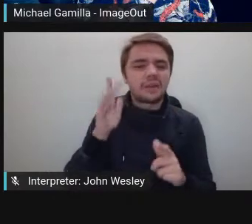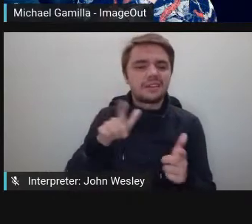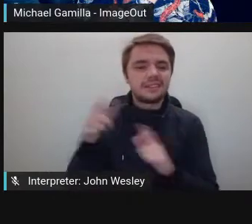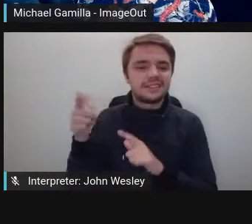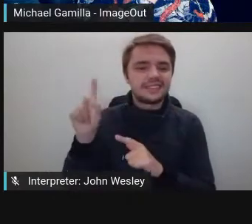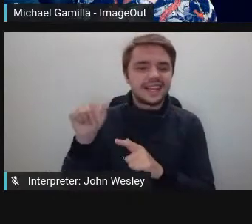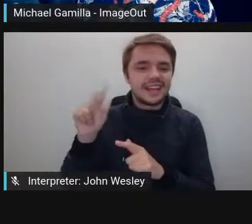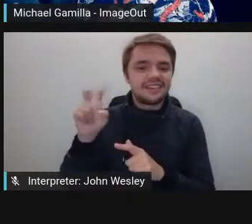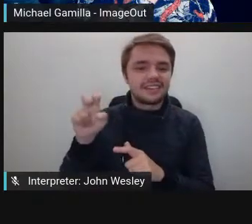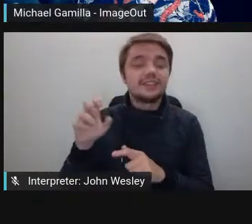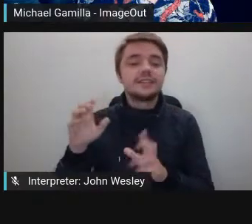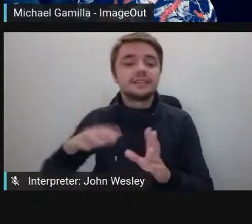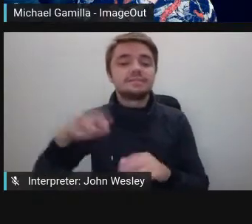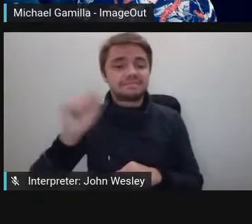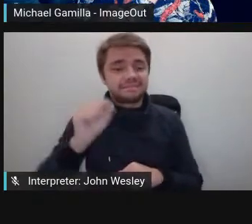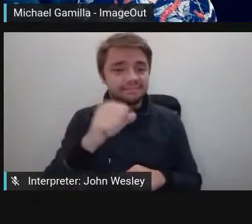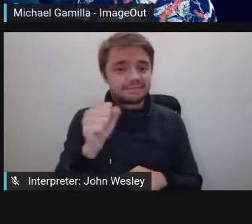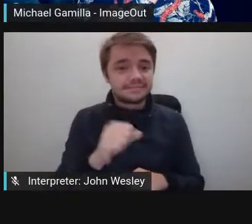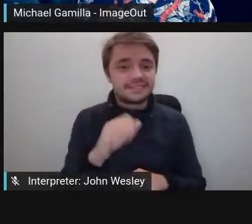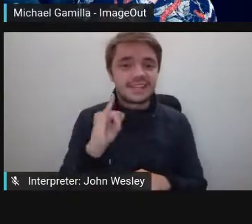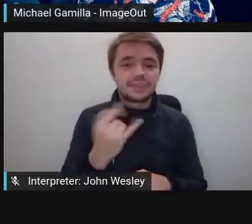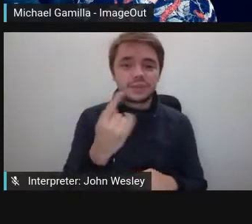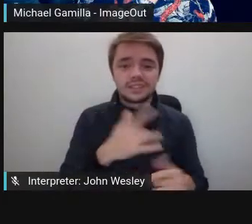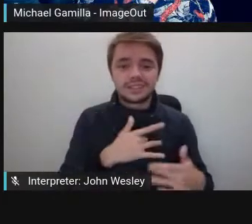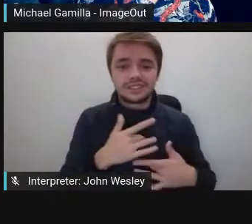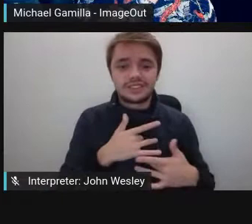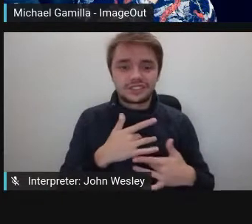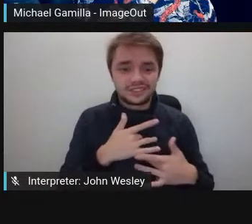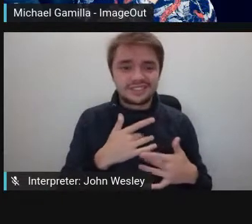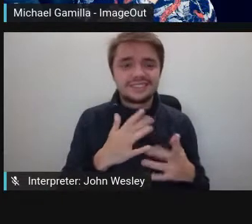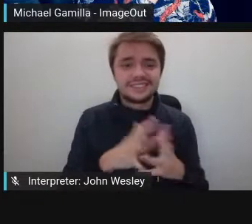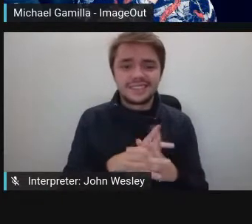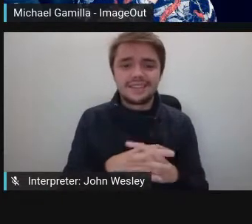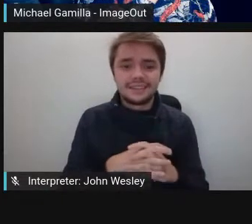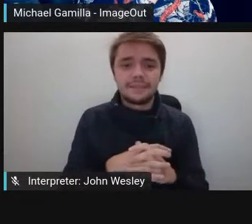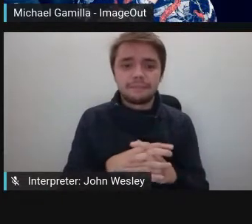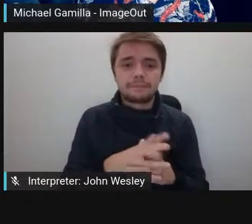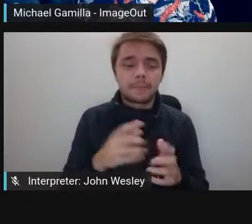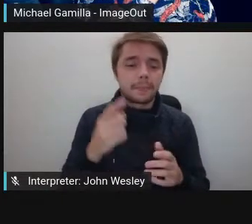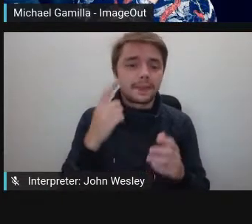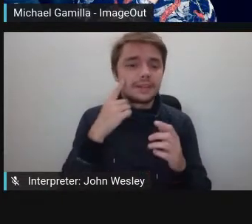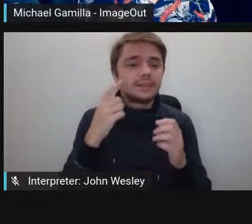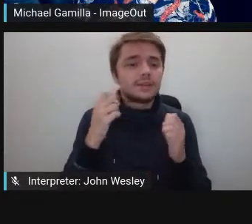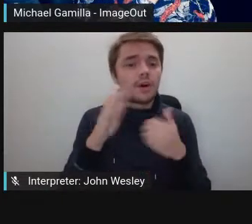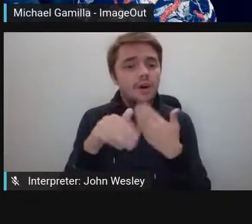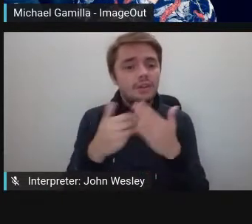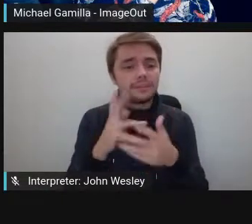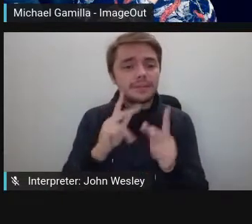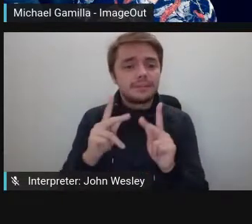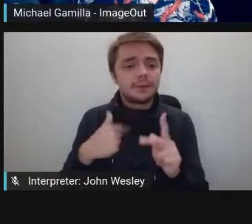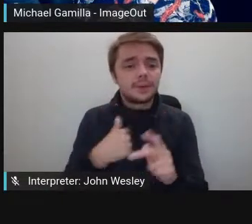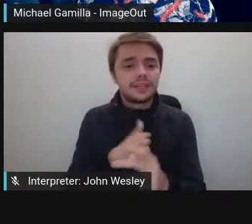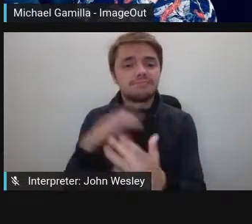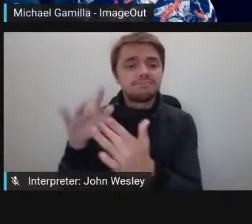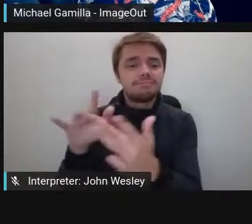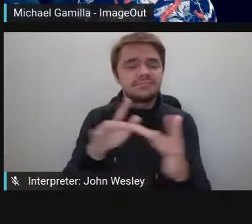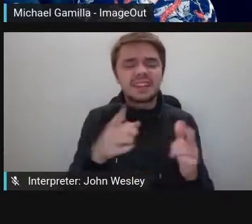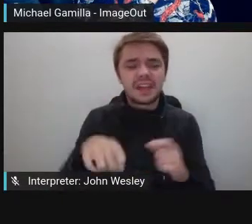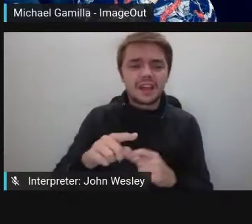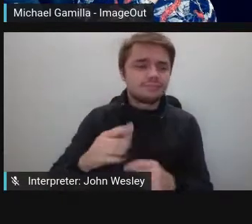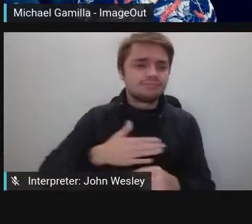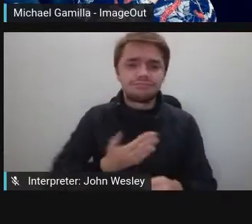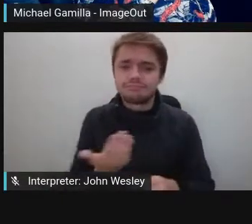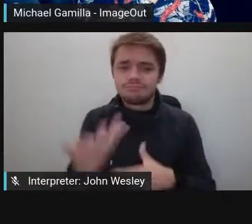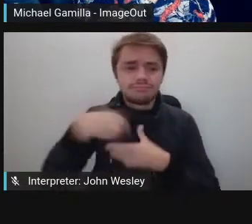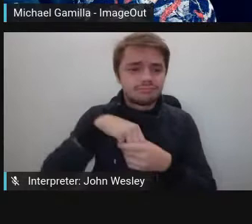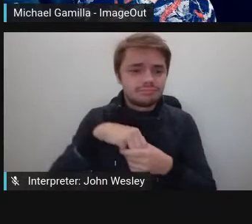concern. And fortunately, I think everyone can speak to the team that we had was super on board with the project, and they were very emotional. But